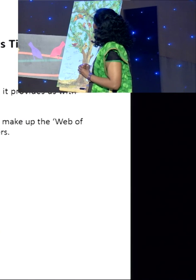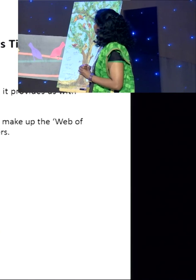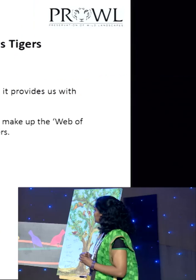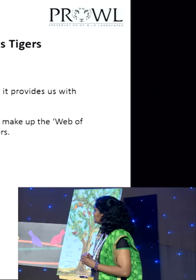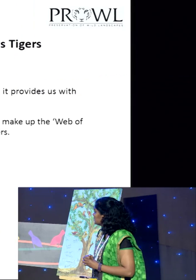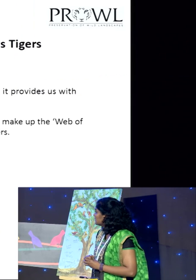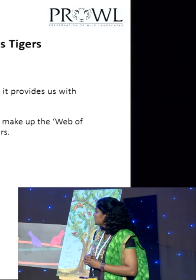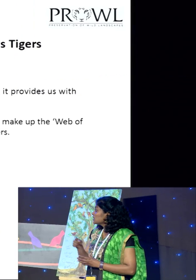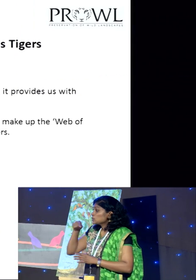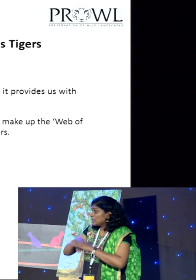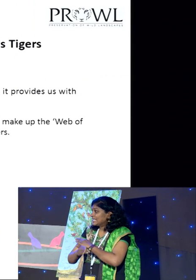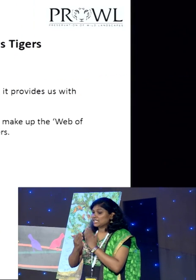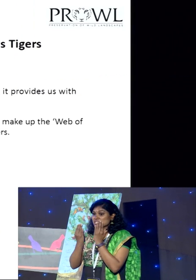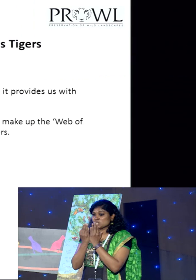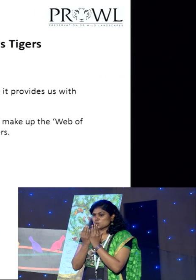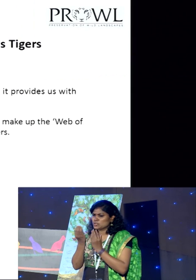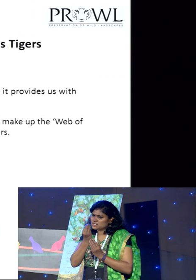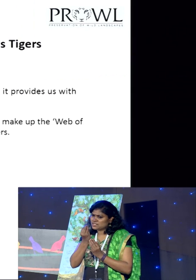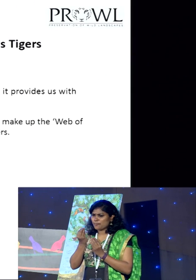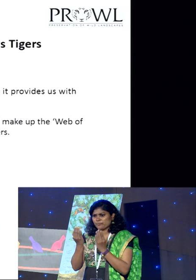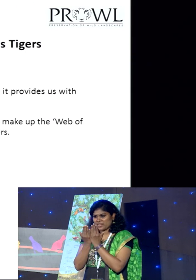had in school.